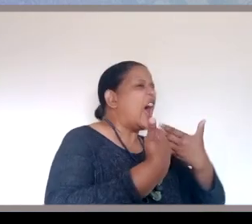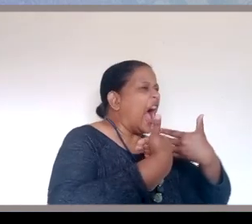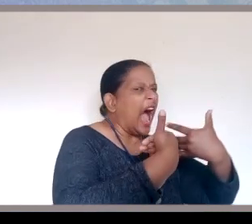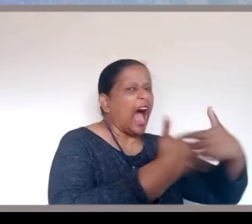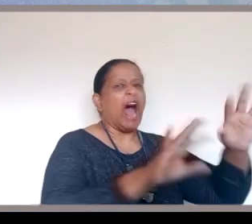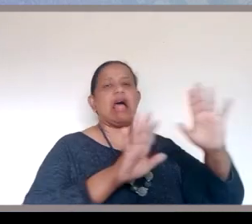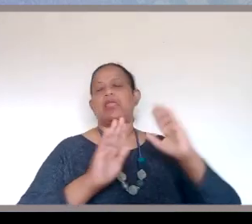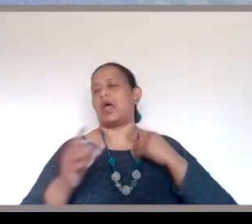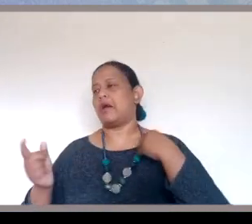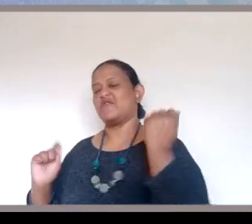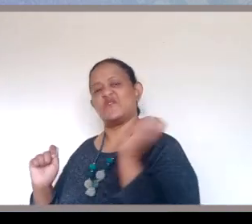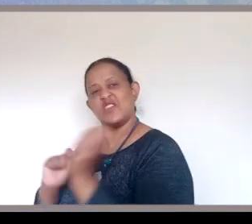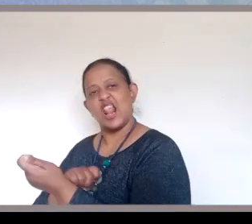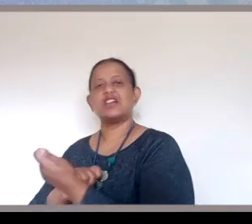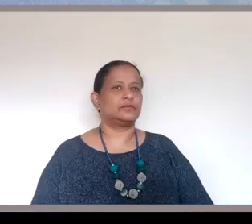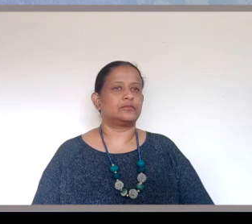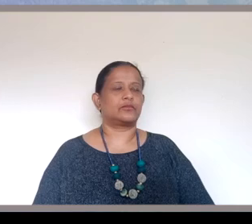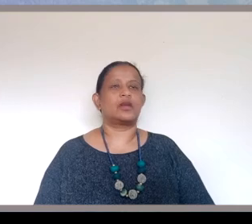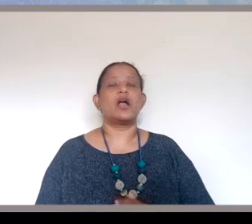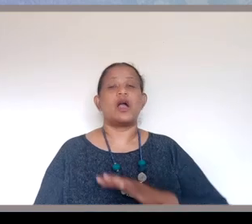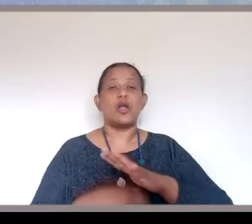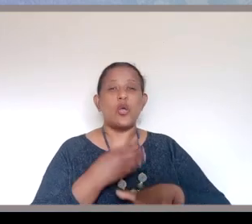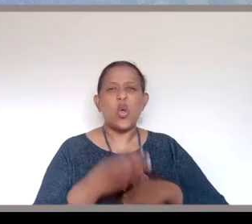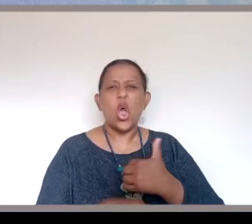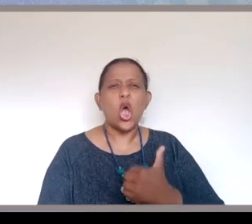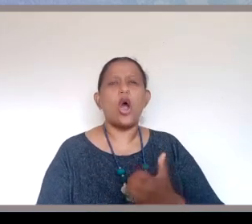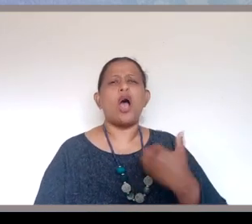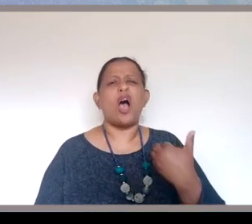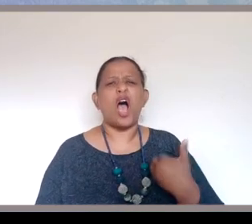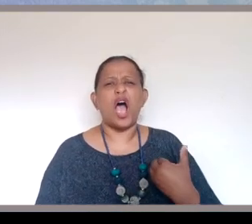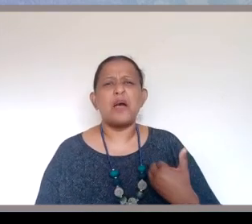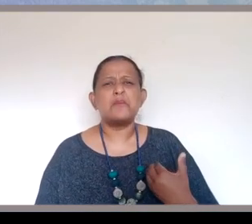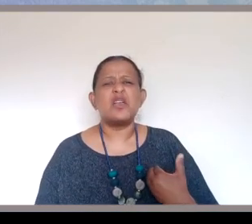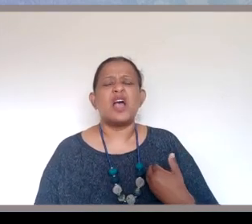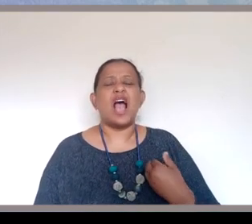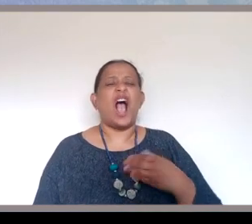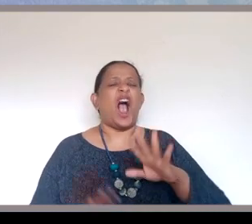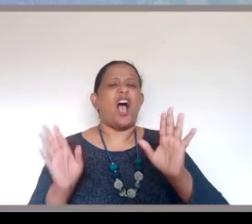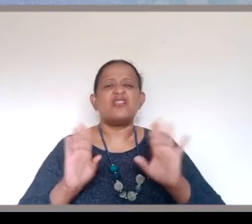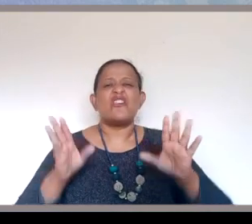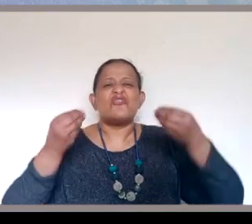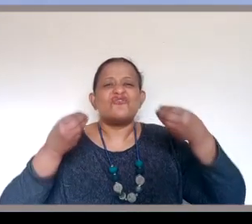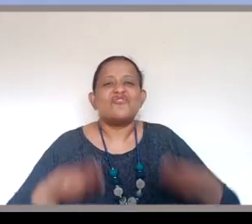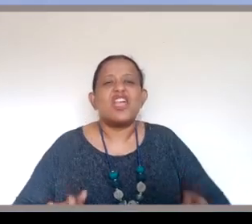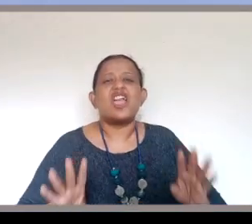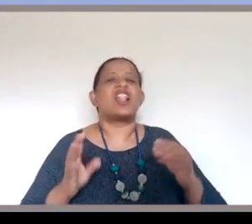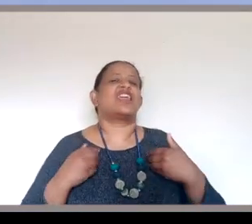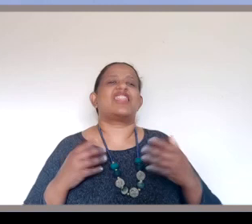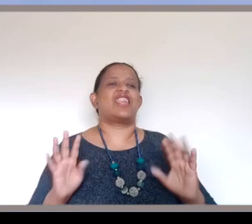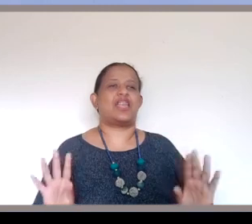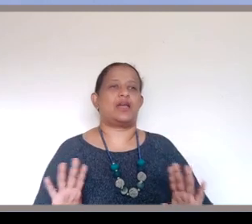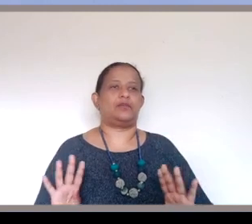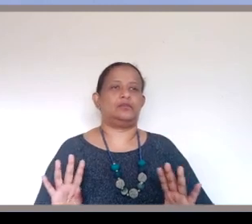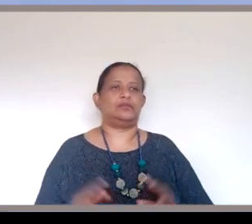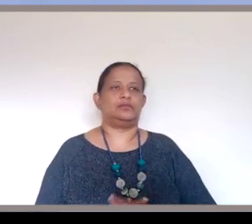see, Joseph was in a tempting situation and he left his clothes and he ran away at once. Don't think